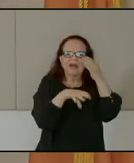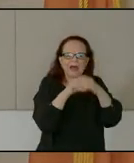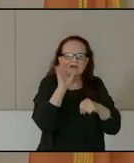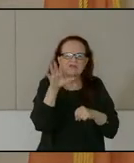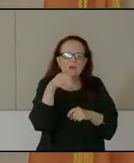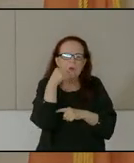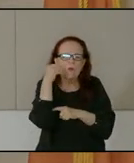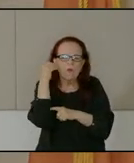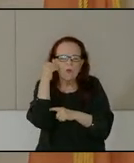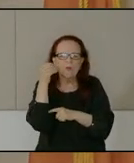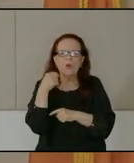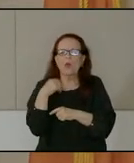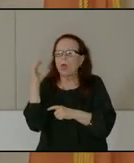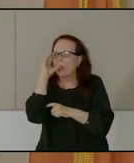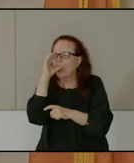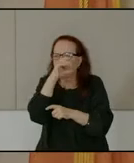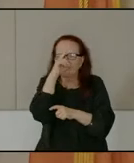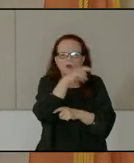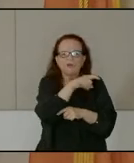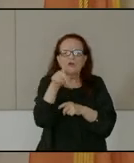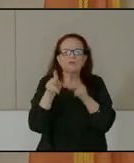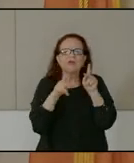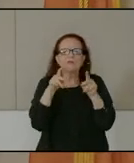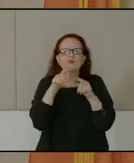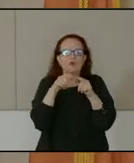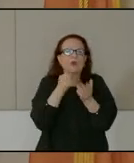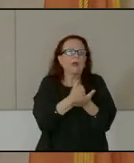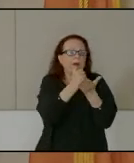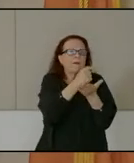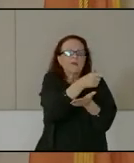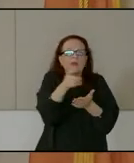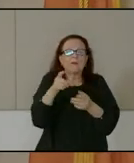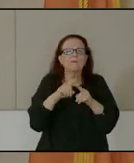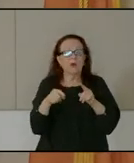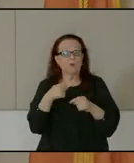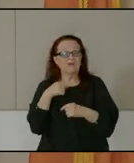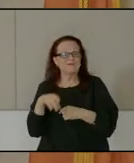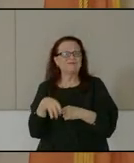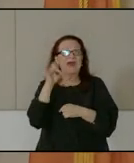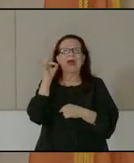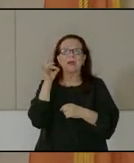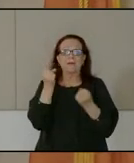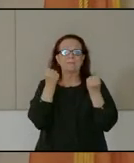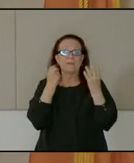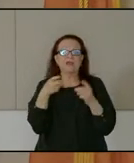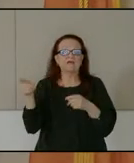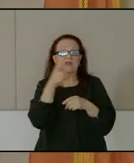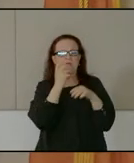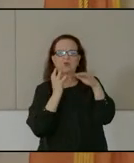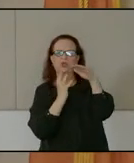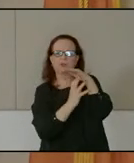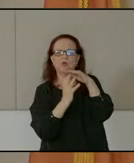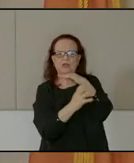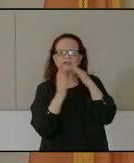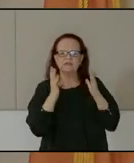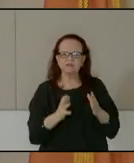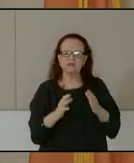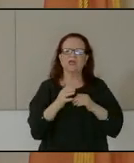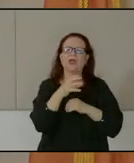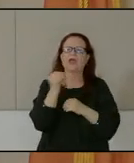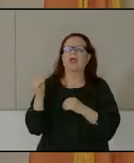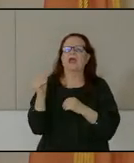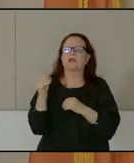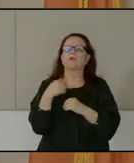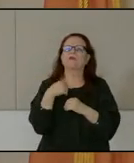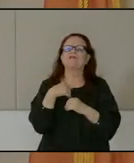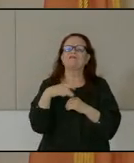wanted to go find the people that we could assist. And what we found was most or many of them were immigrants, and we also found some